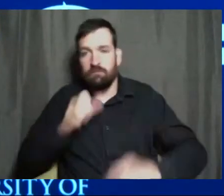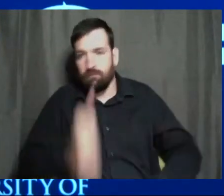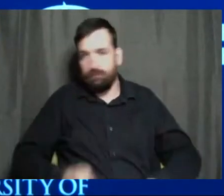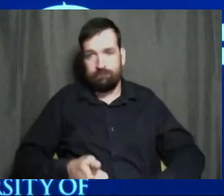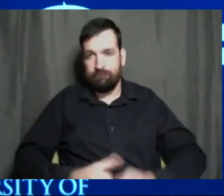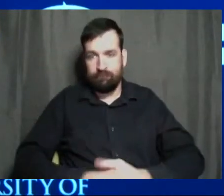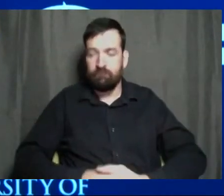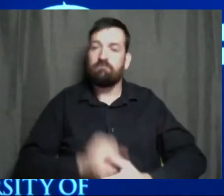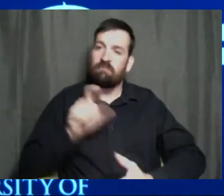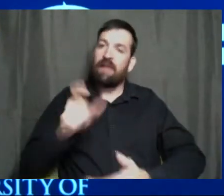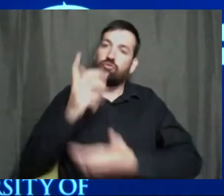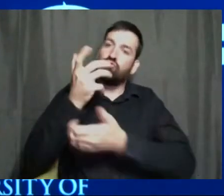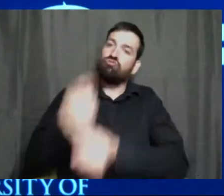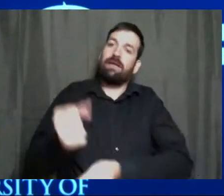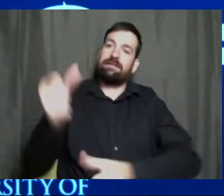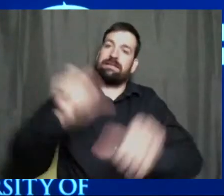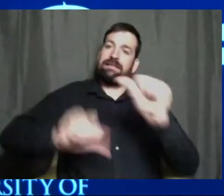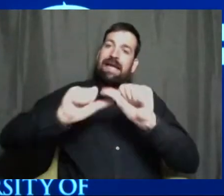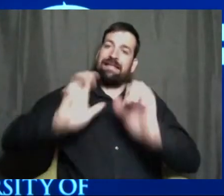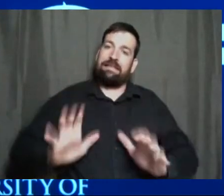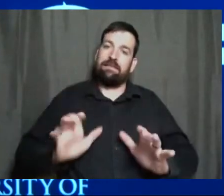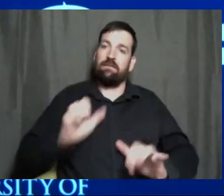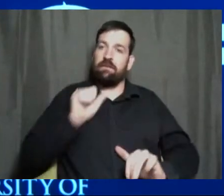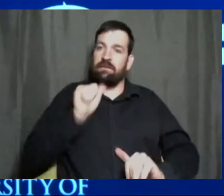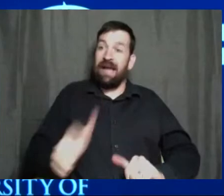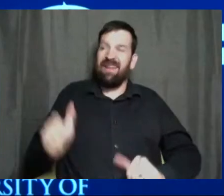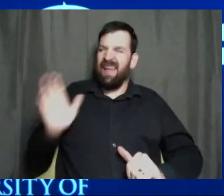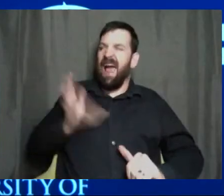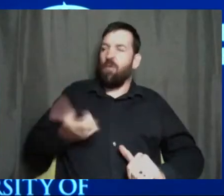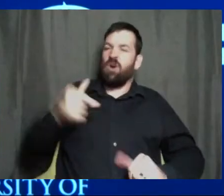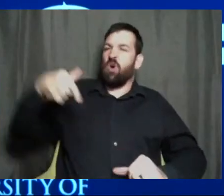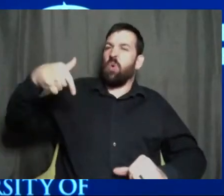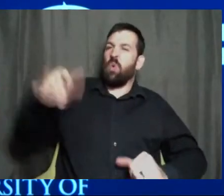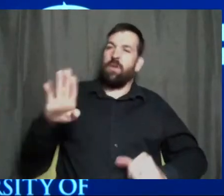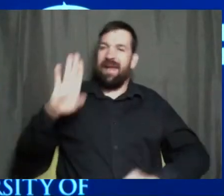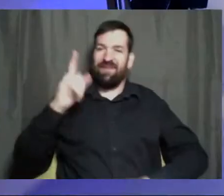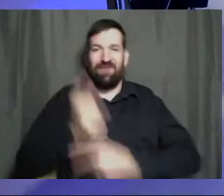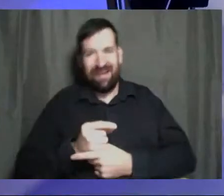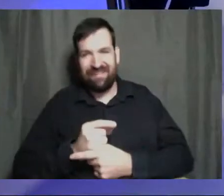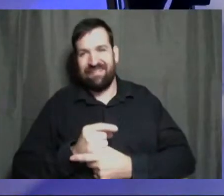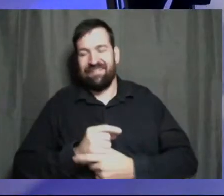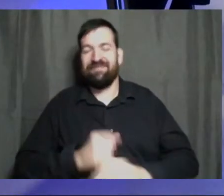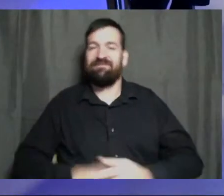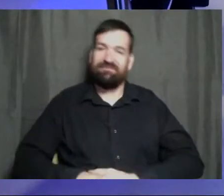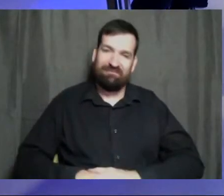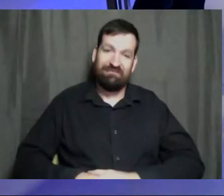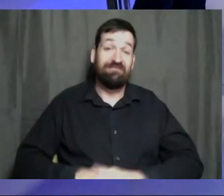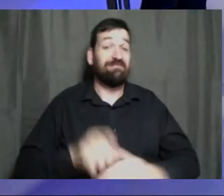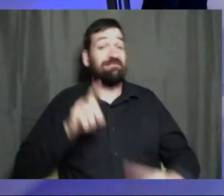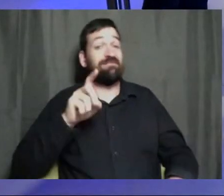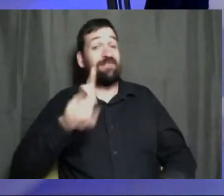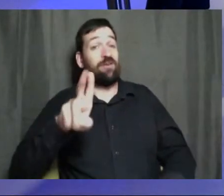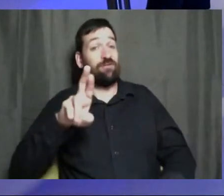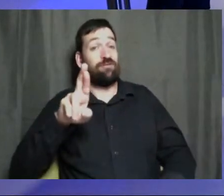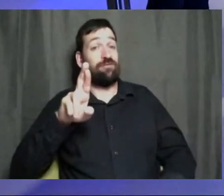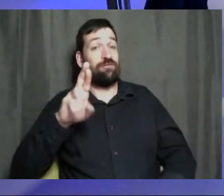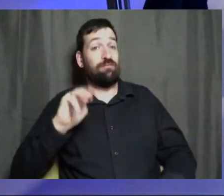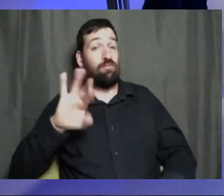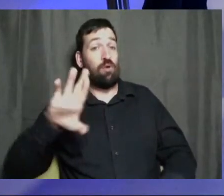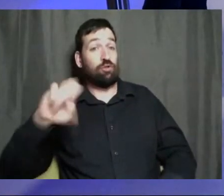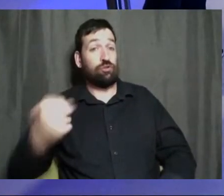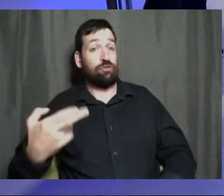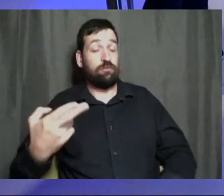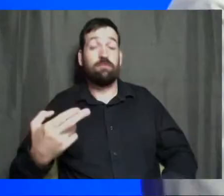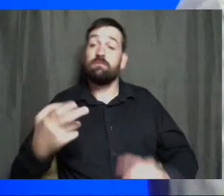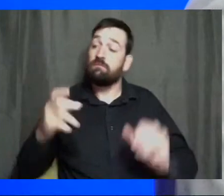our scientists, not our quarterbacks. Exactly, not our quarterbacks. Dr. Morsch, anything to add to that? Well, all you can do to counter.